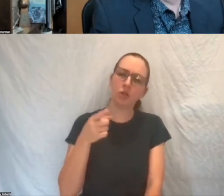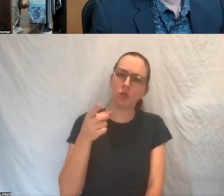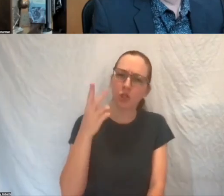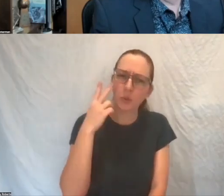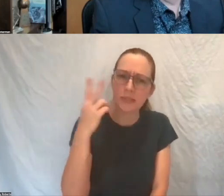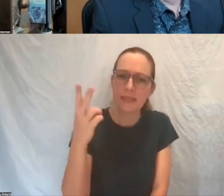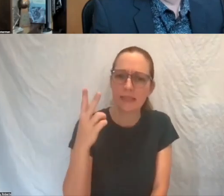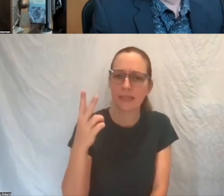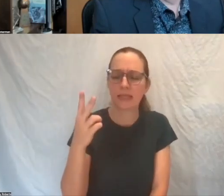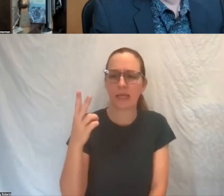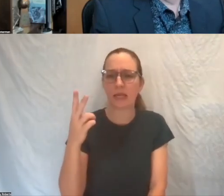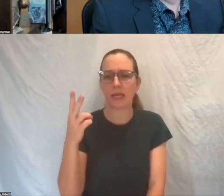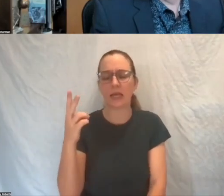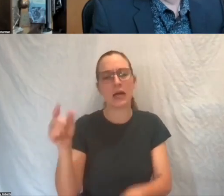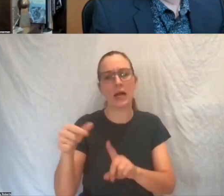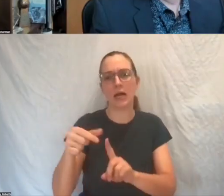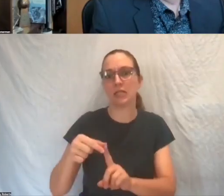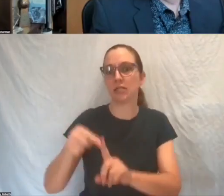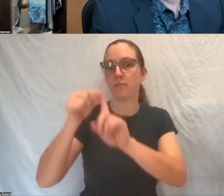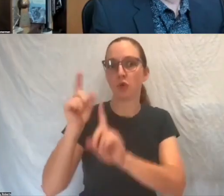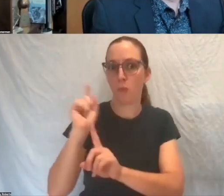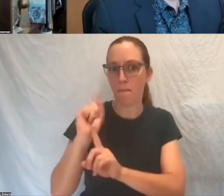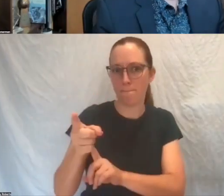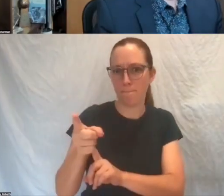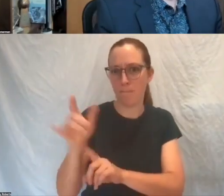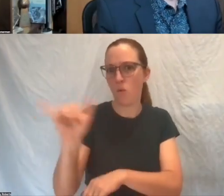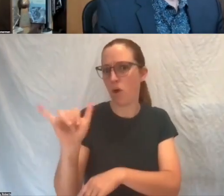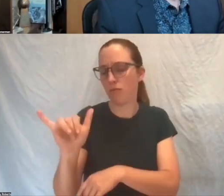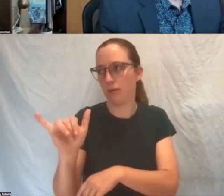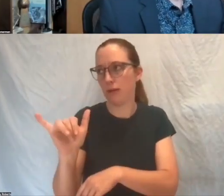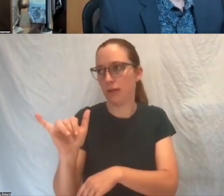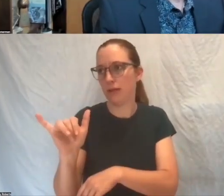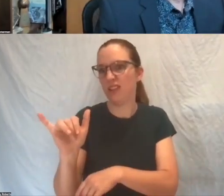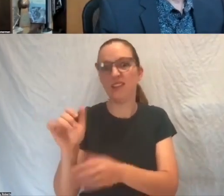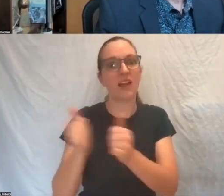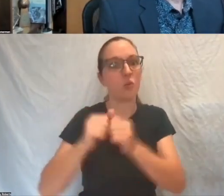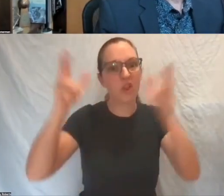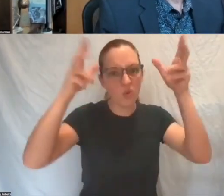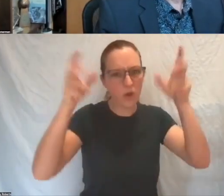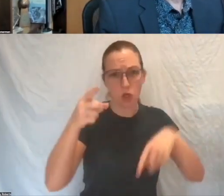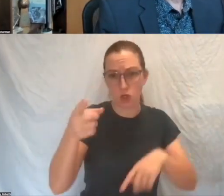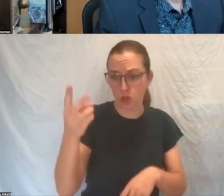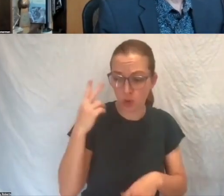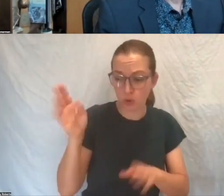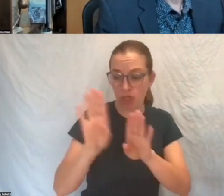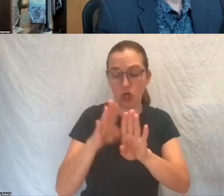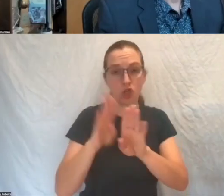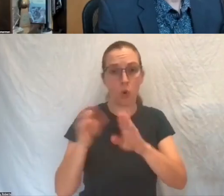so big and it's giving you like a platform? Do you see like doors opening